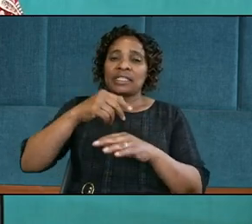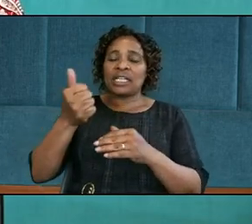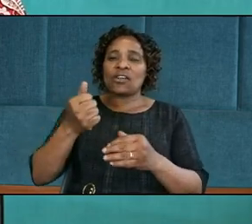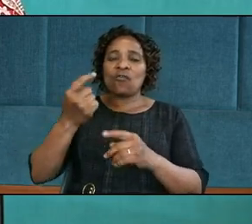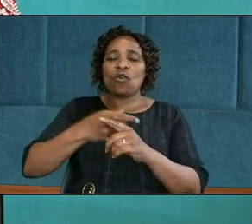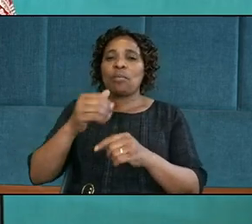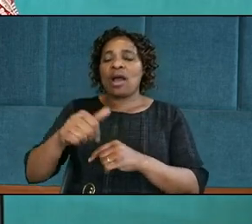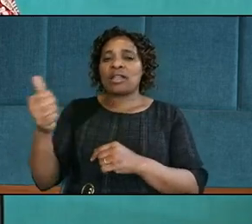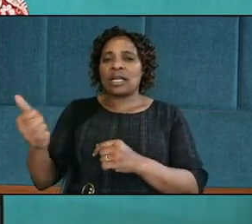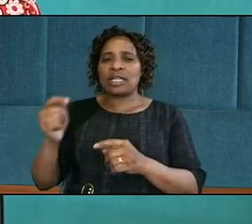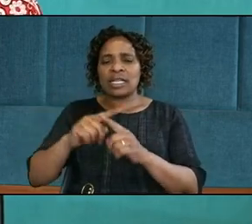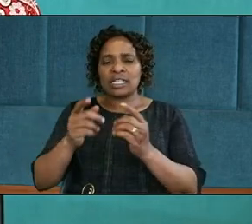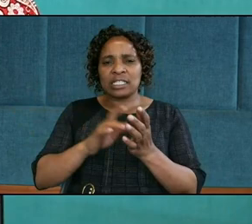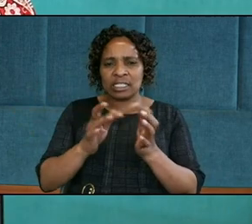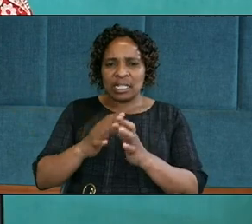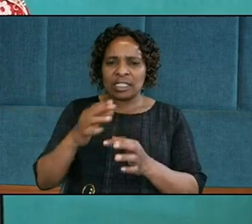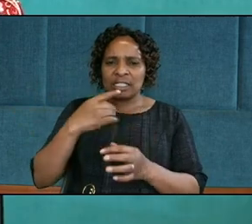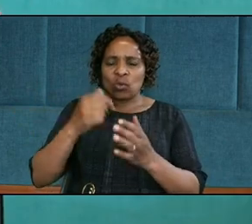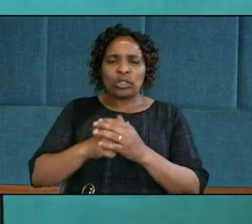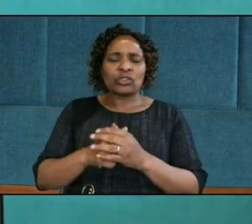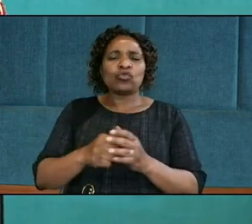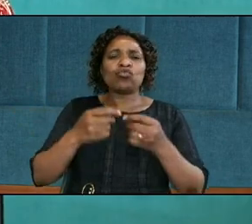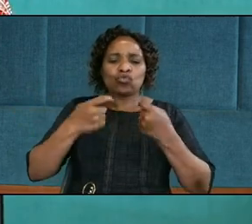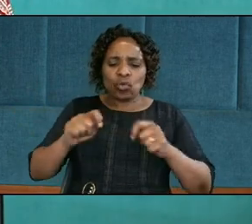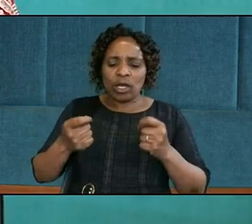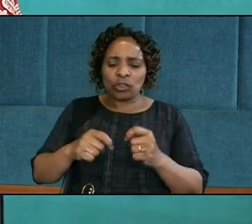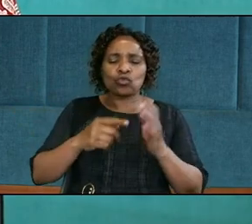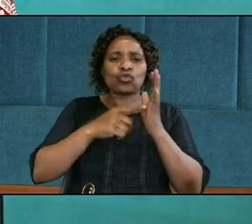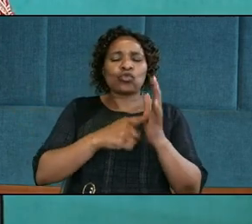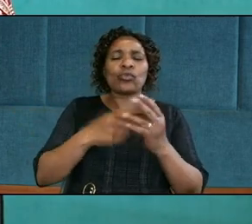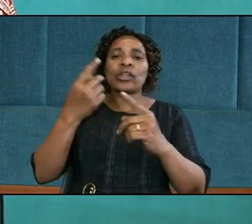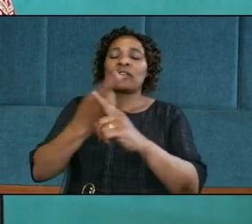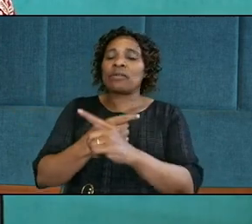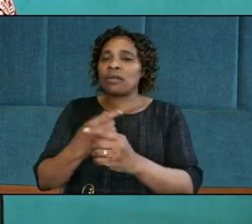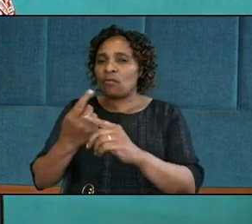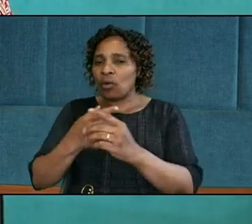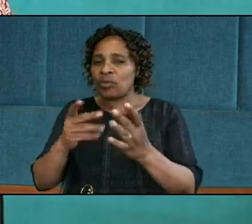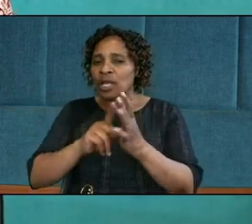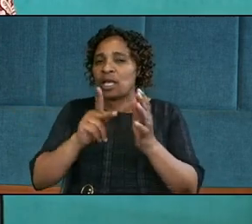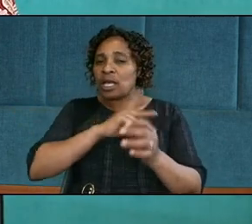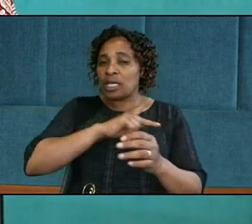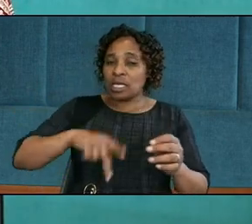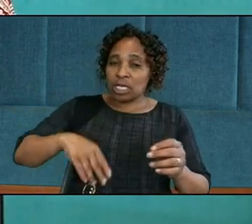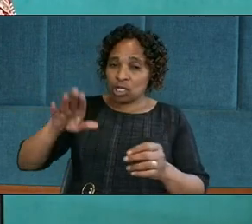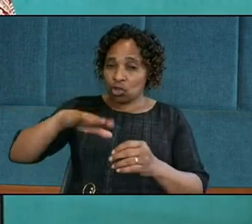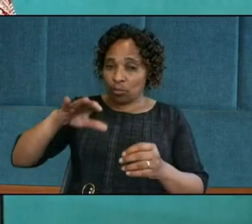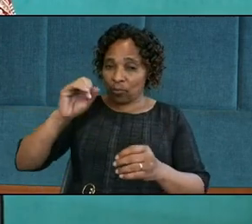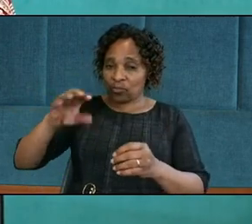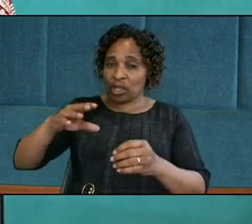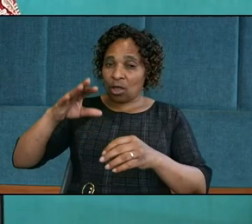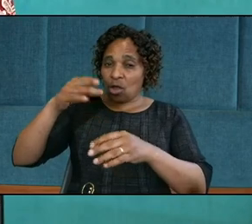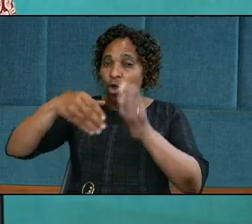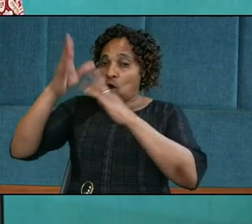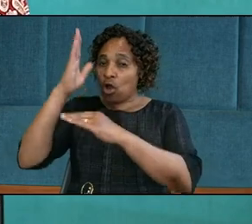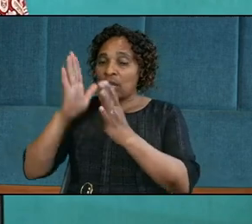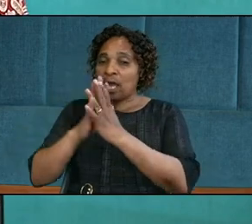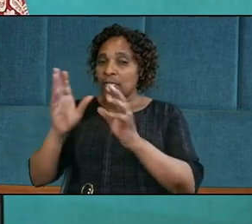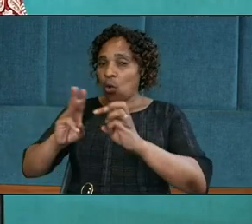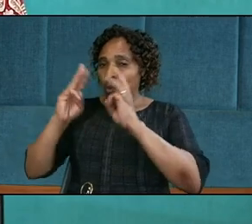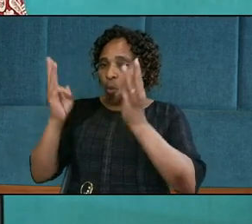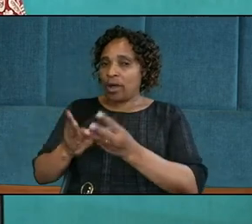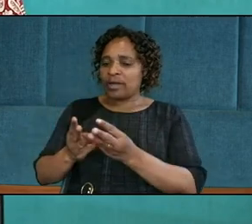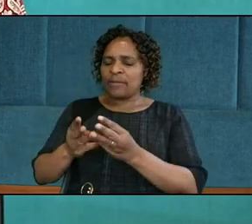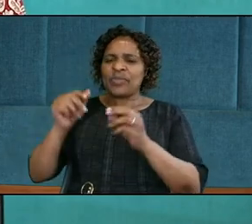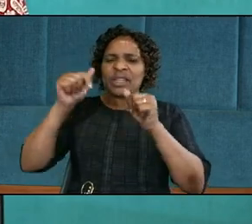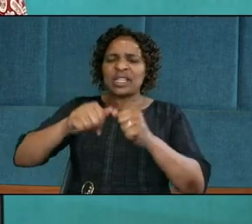know? And Jesus is just trying to show the difference between the kingdom of God and the kingdoms of this world, you know. Here, the